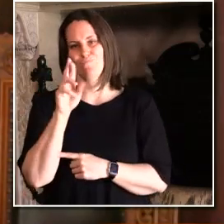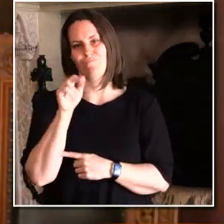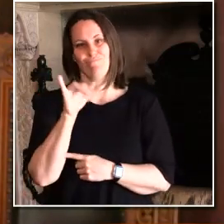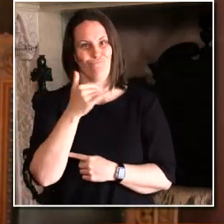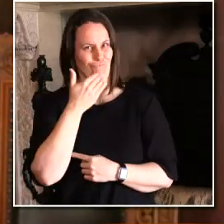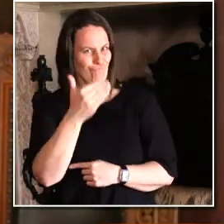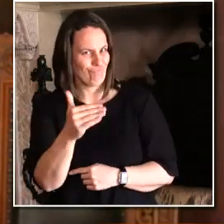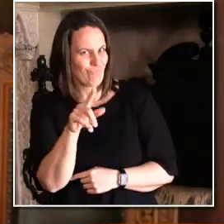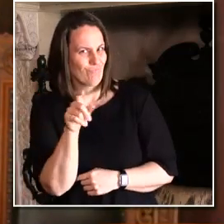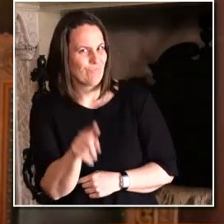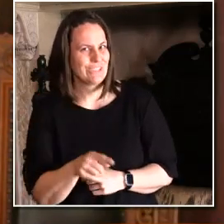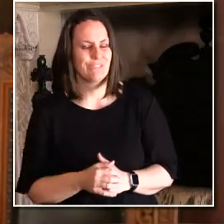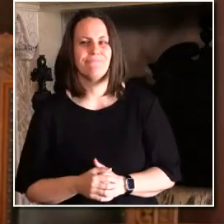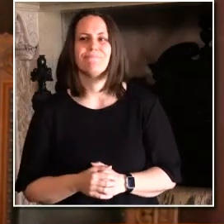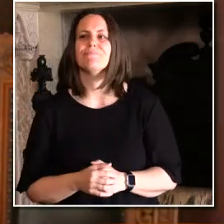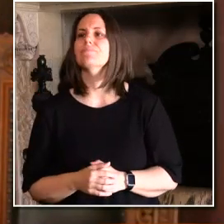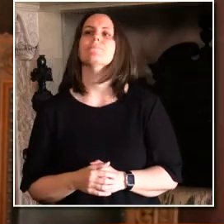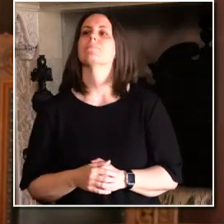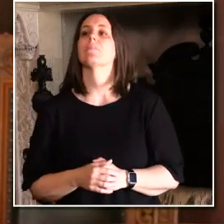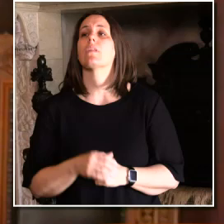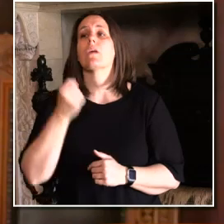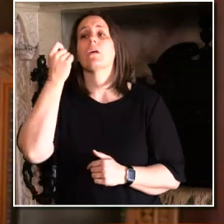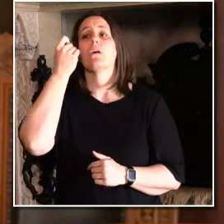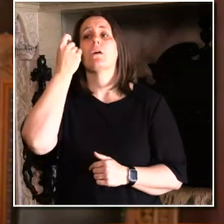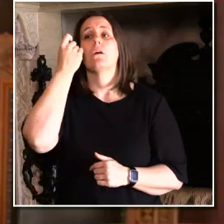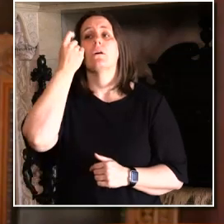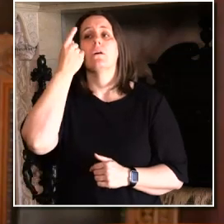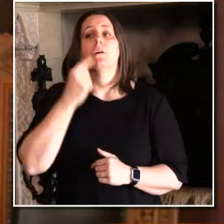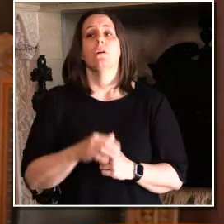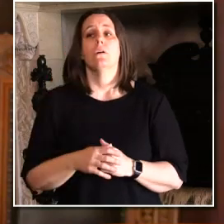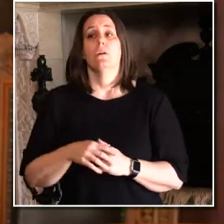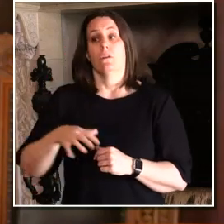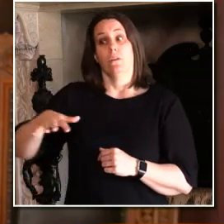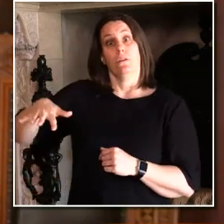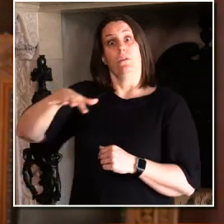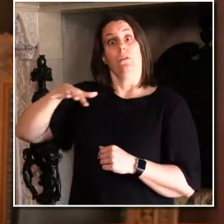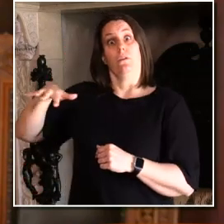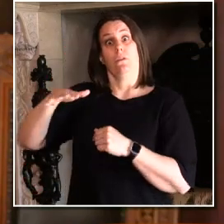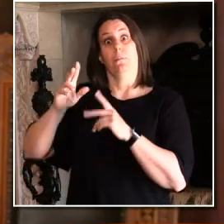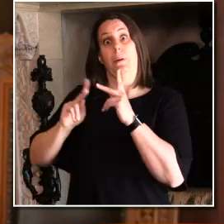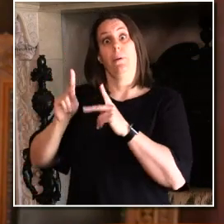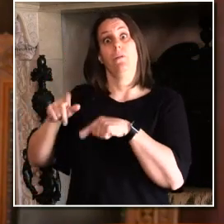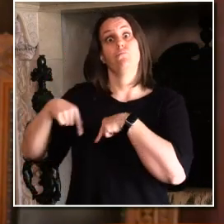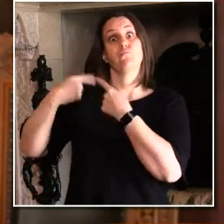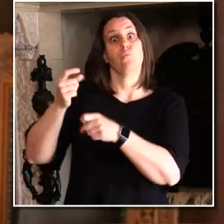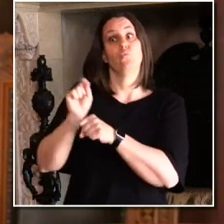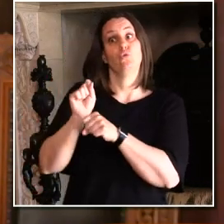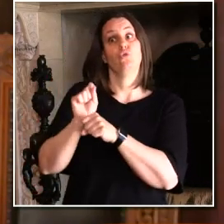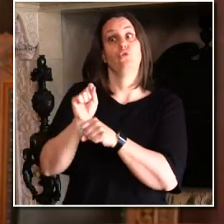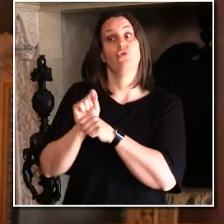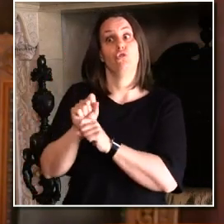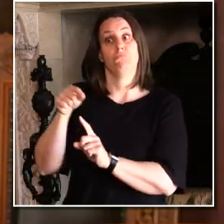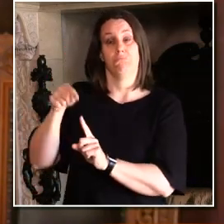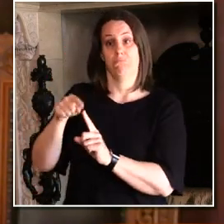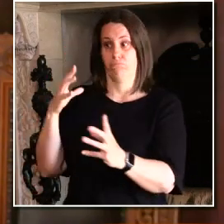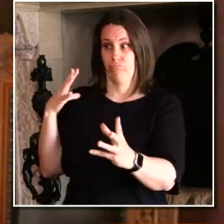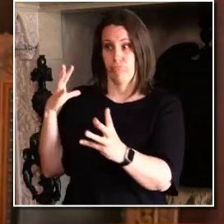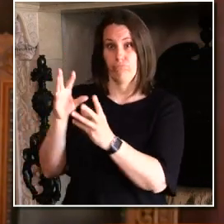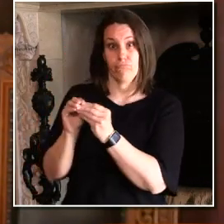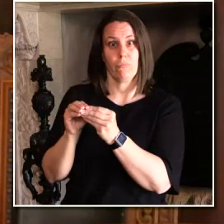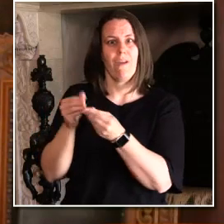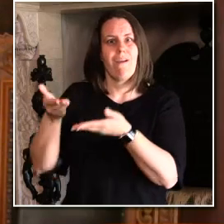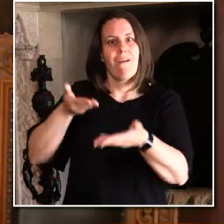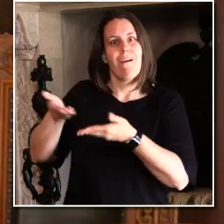contact tracers at the state level, we have trained about 400 state employees. And these are people who are being reassigned from their normal